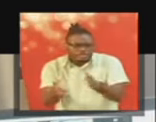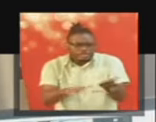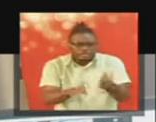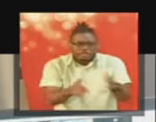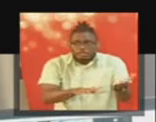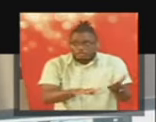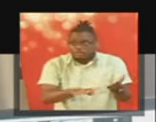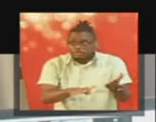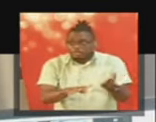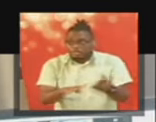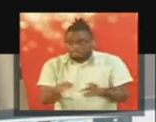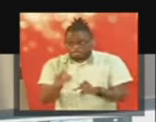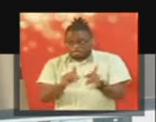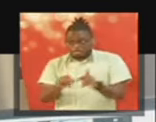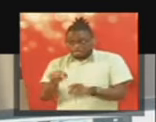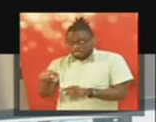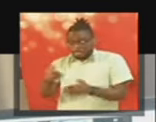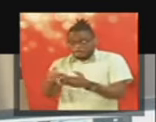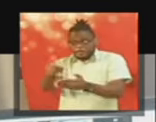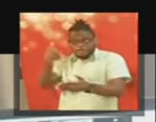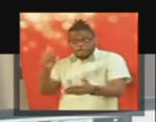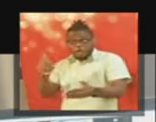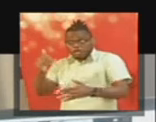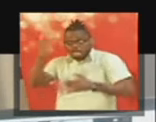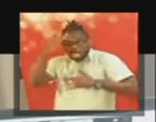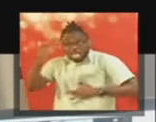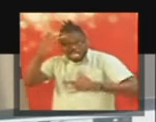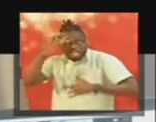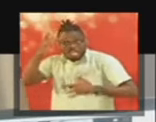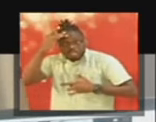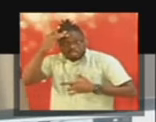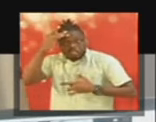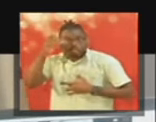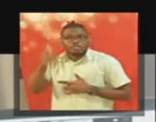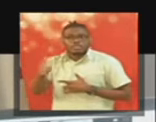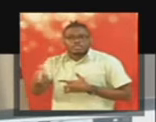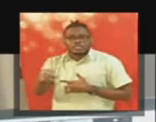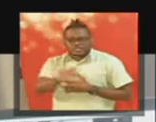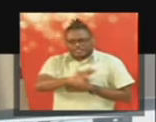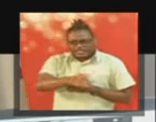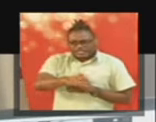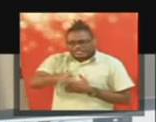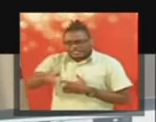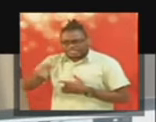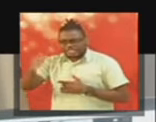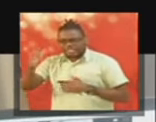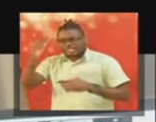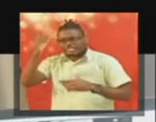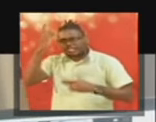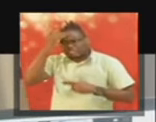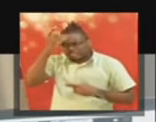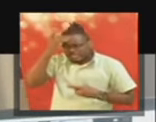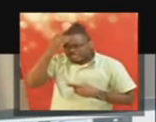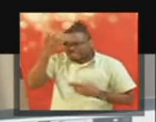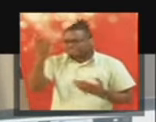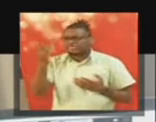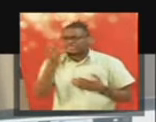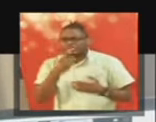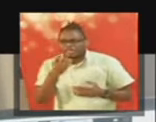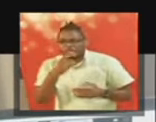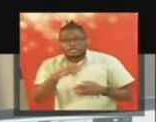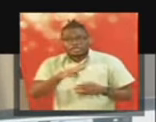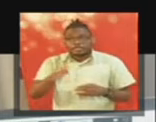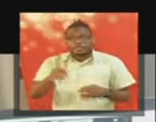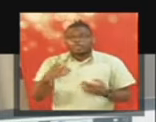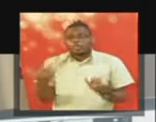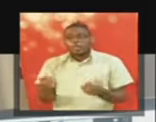with comorbidities, which is really a state of having multiple medical conditions at the same time. I saw your presentation, and have we